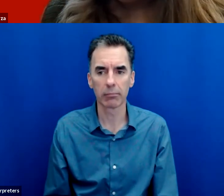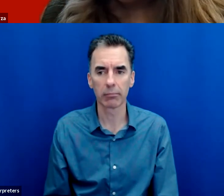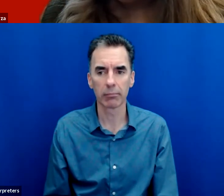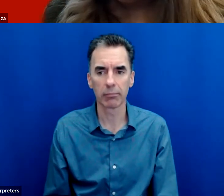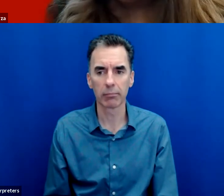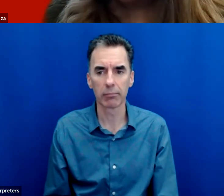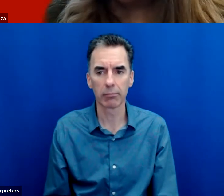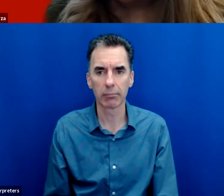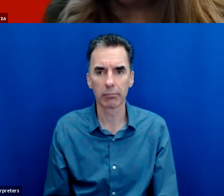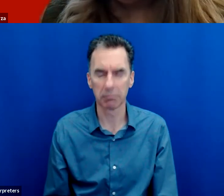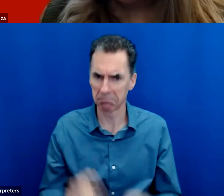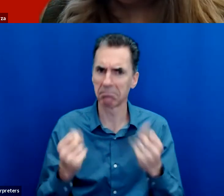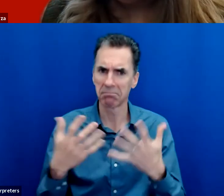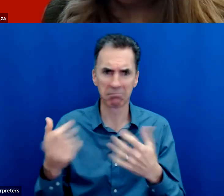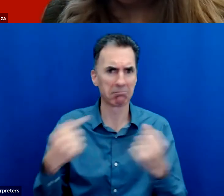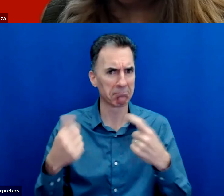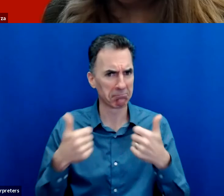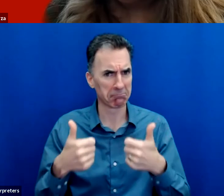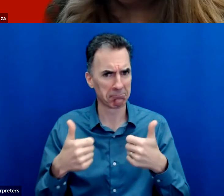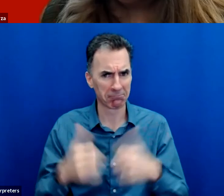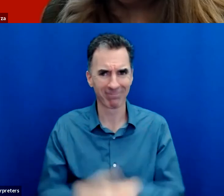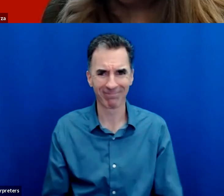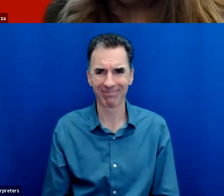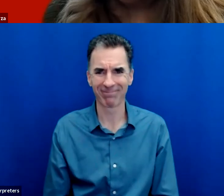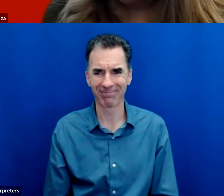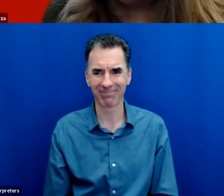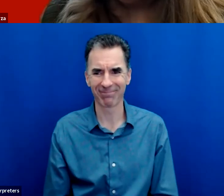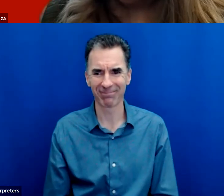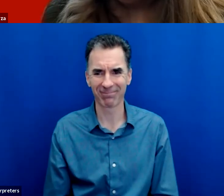You guys have a lot of good questions. I love it.